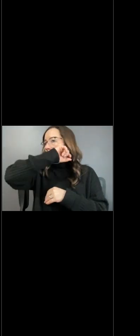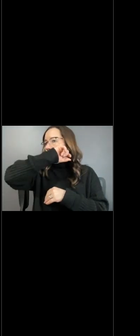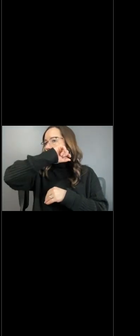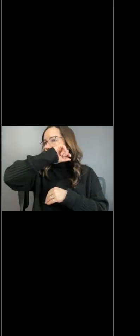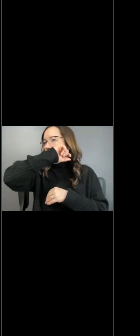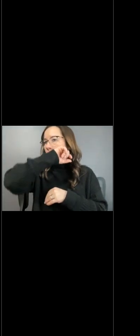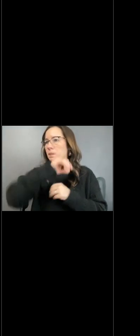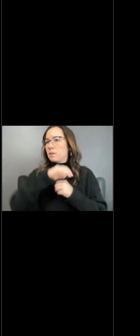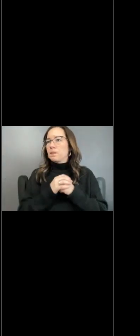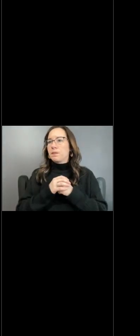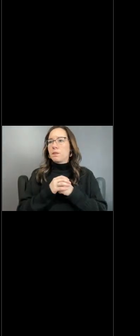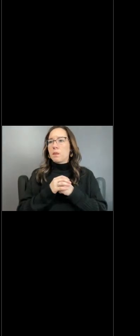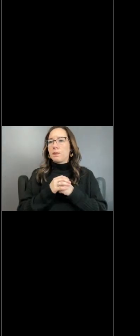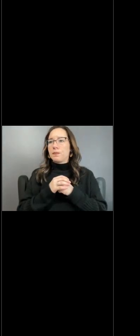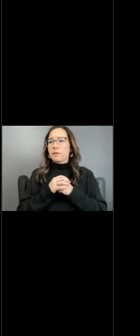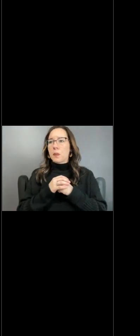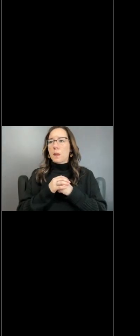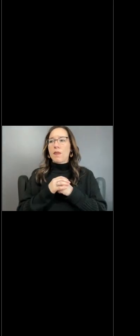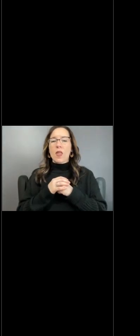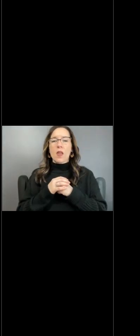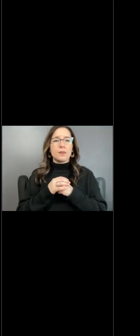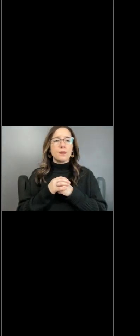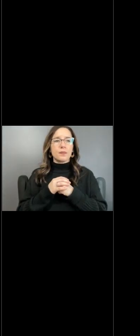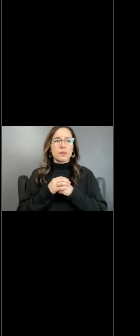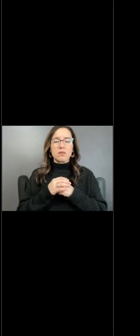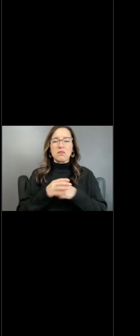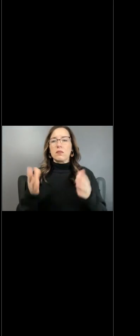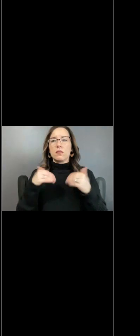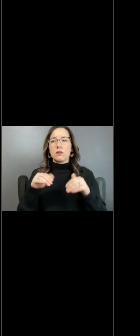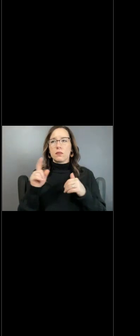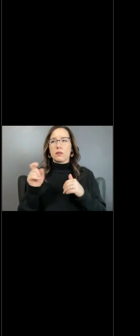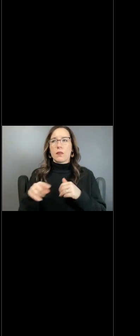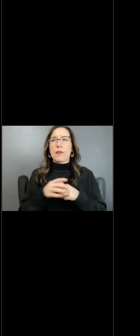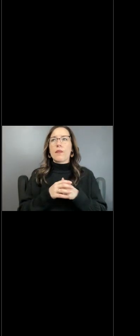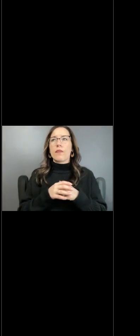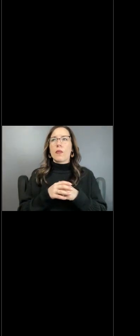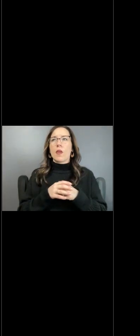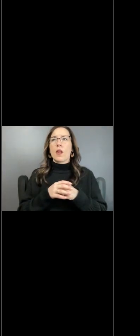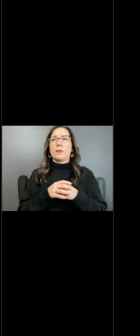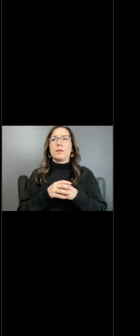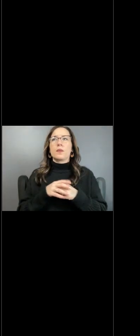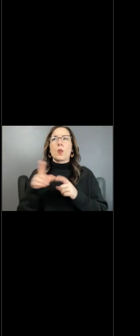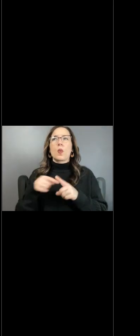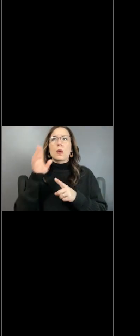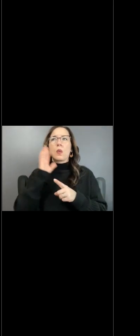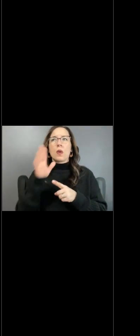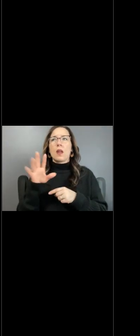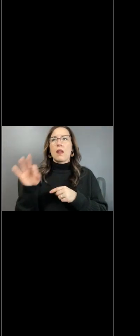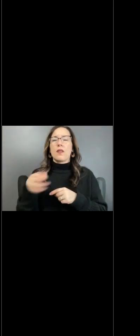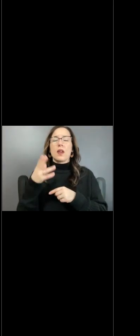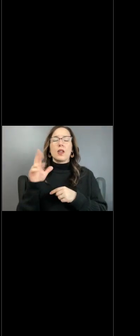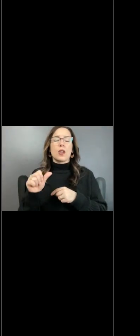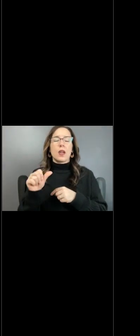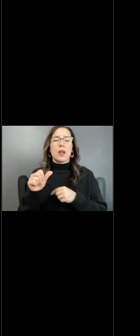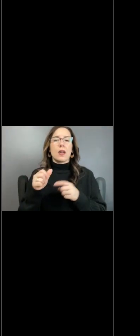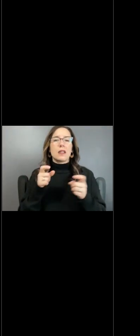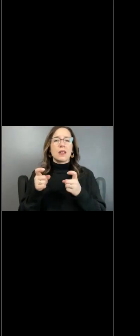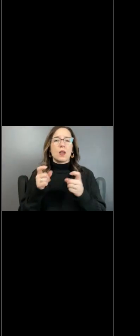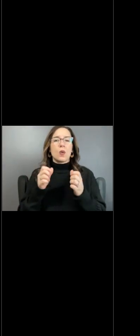Thanks again. The next question. When will the FHA deal with